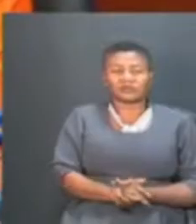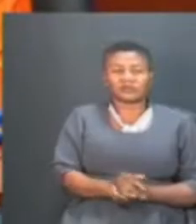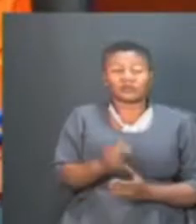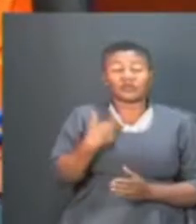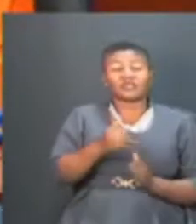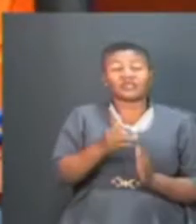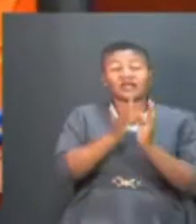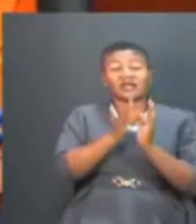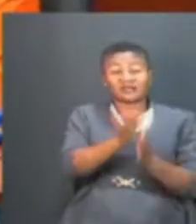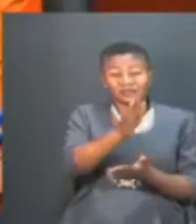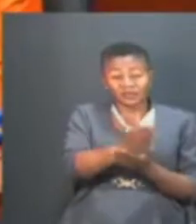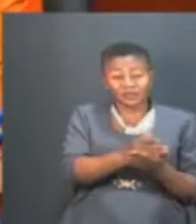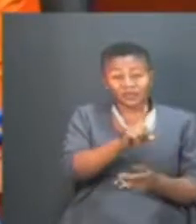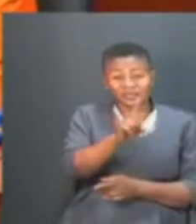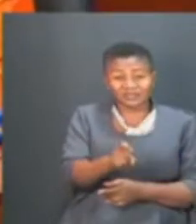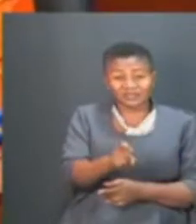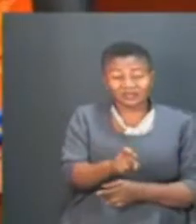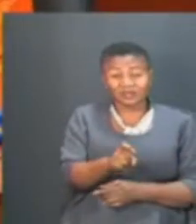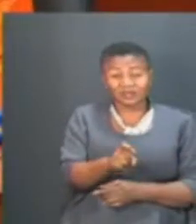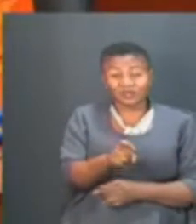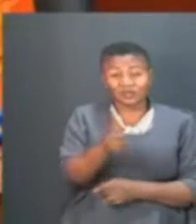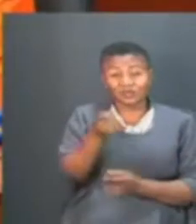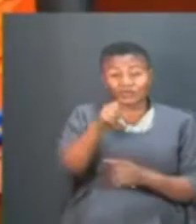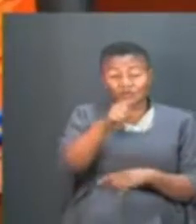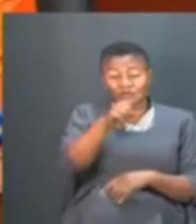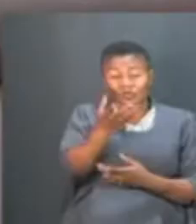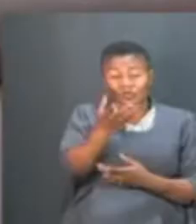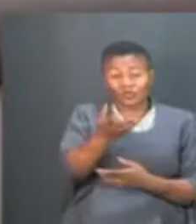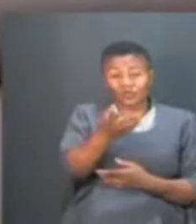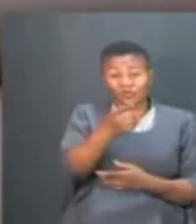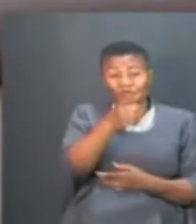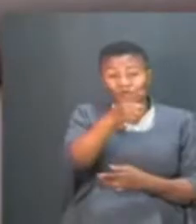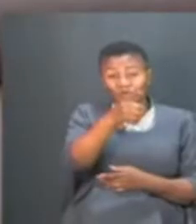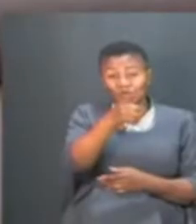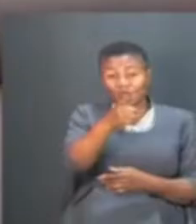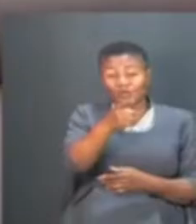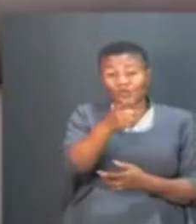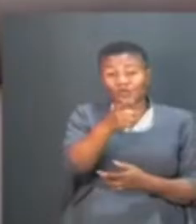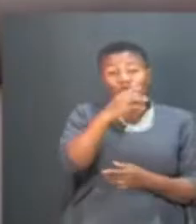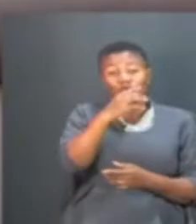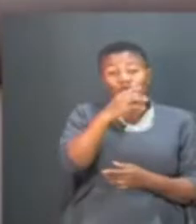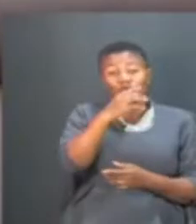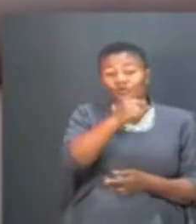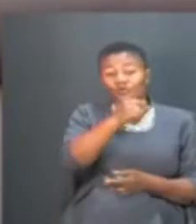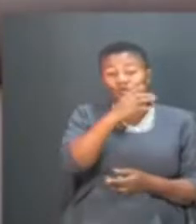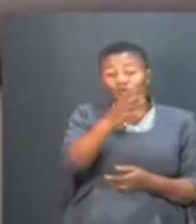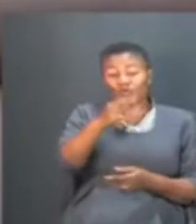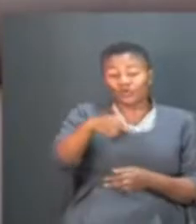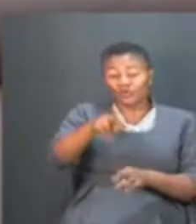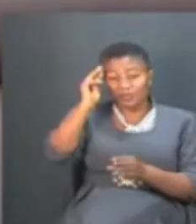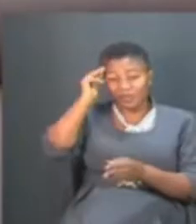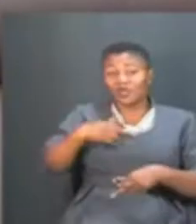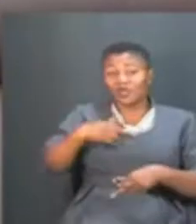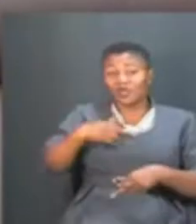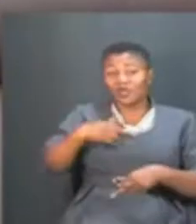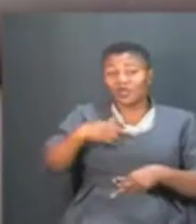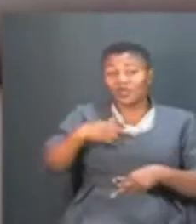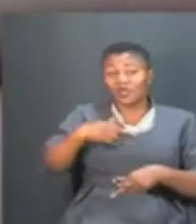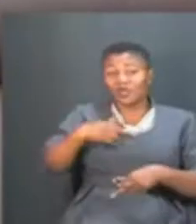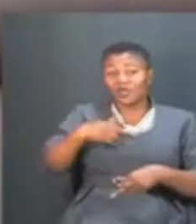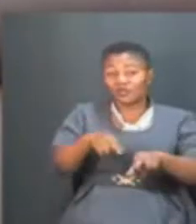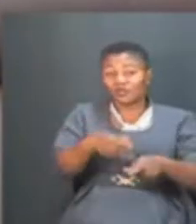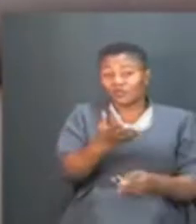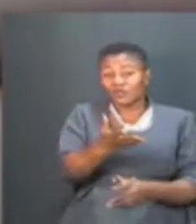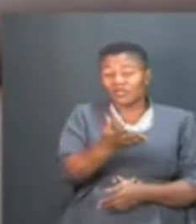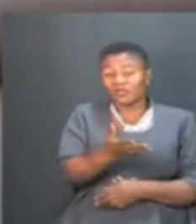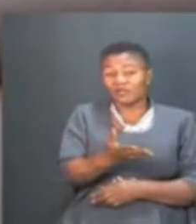questions. When you set me up against the road minister, you don't want my road to be done. Yes, but I will ignore you. Honorable, as a